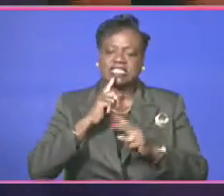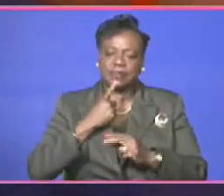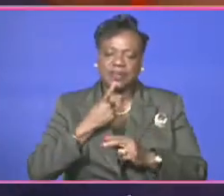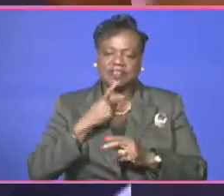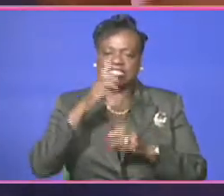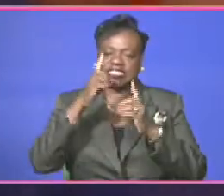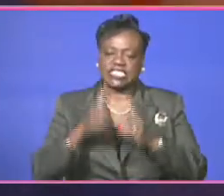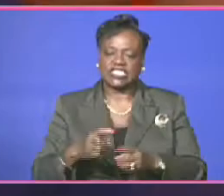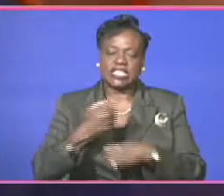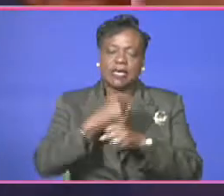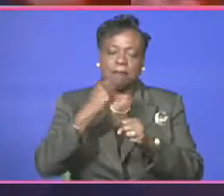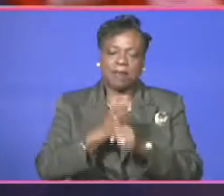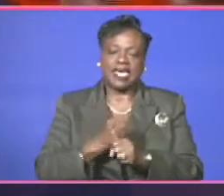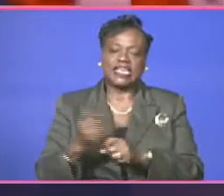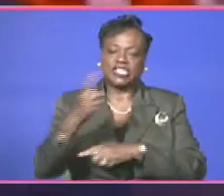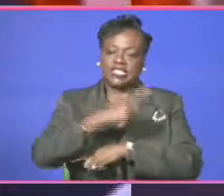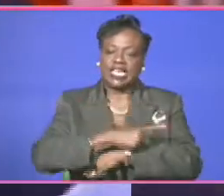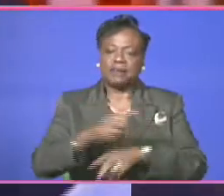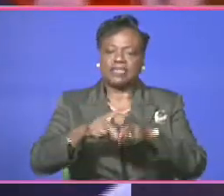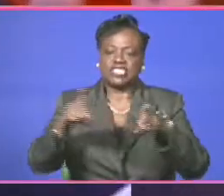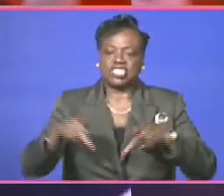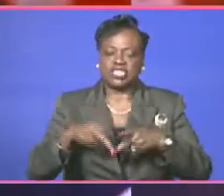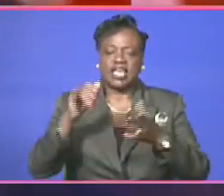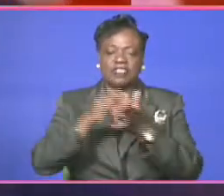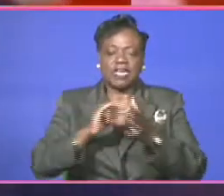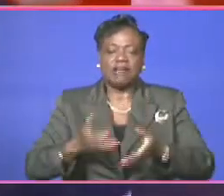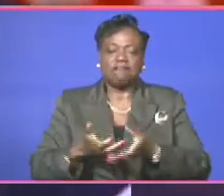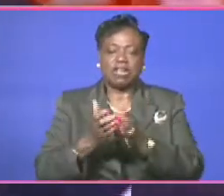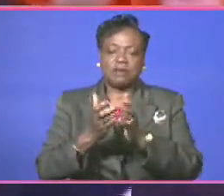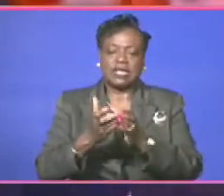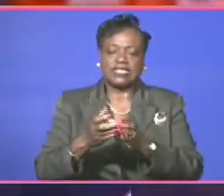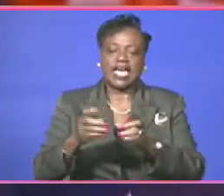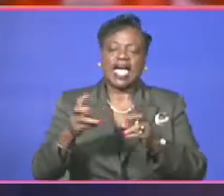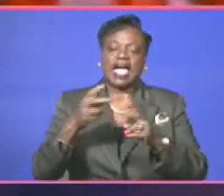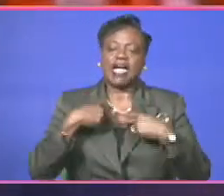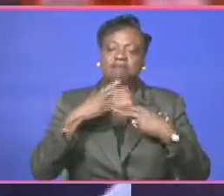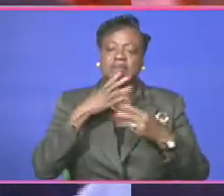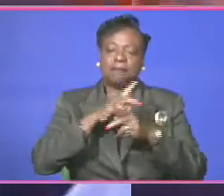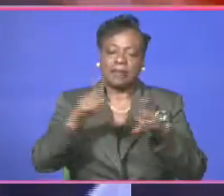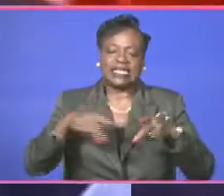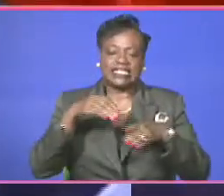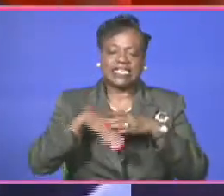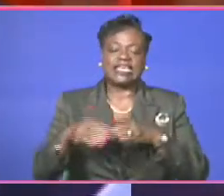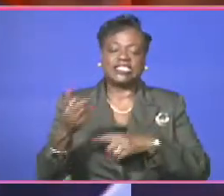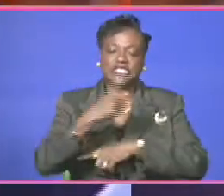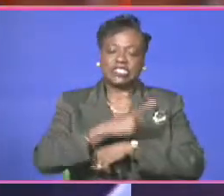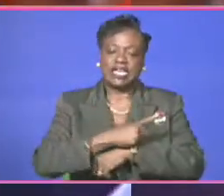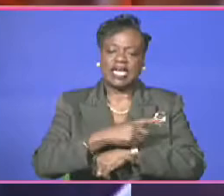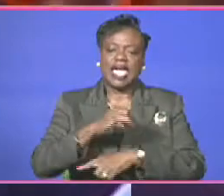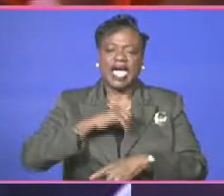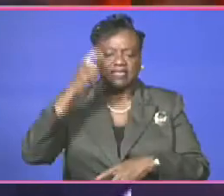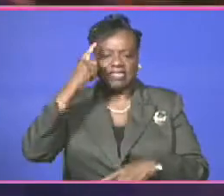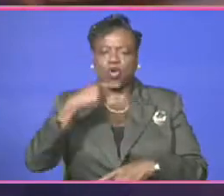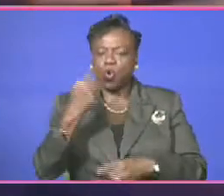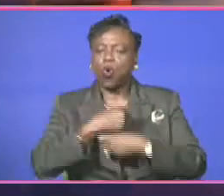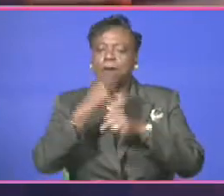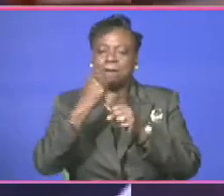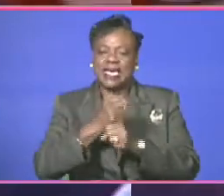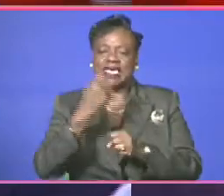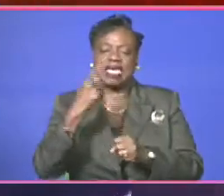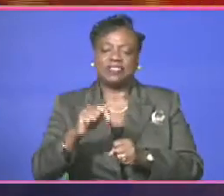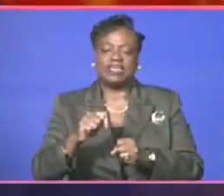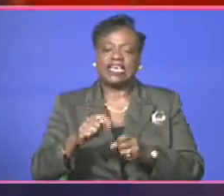disappointed to see the position that volleyballers have been placed in today. And I really think who making these decisions have no